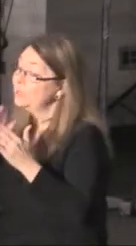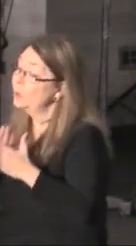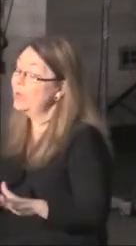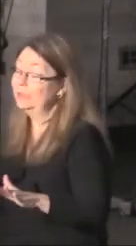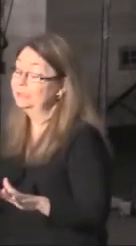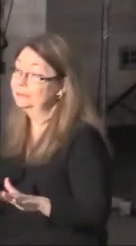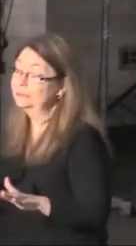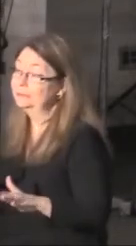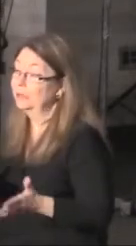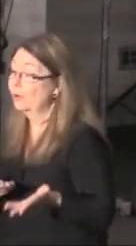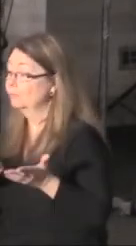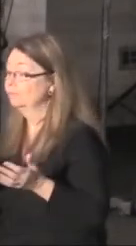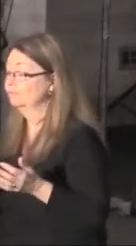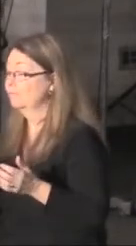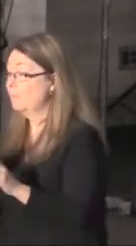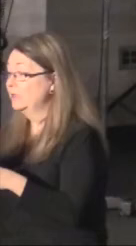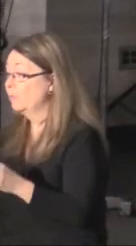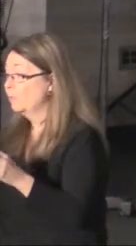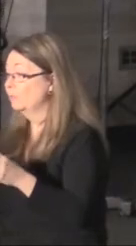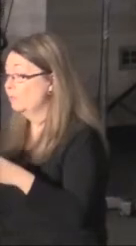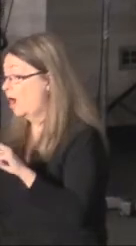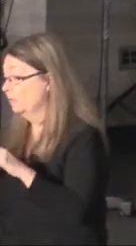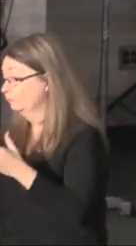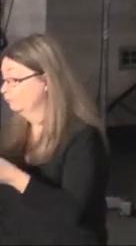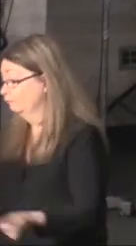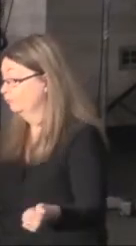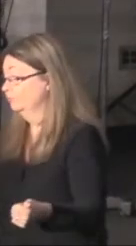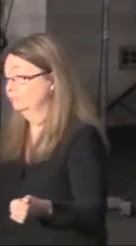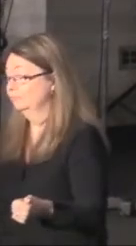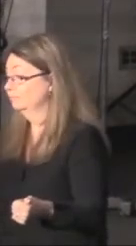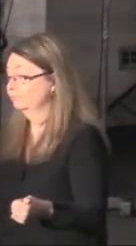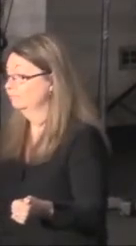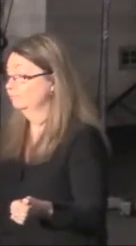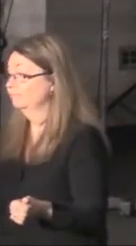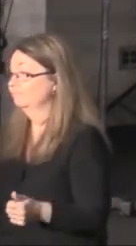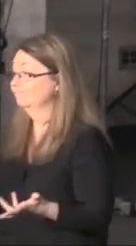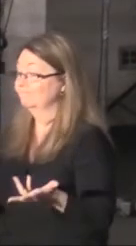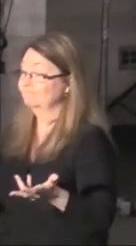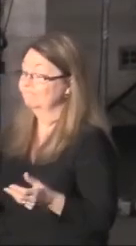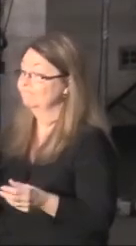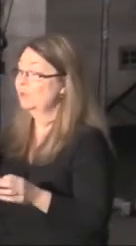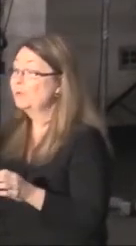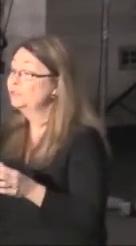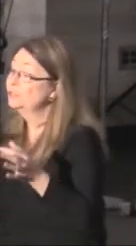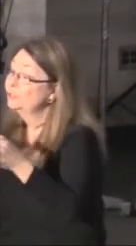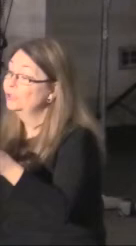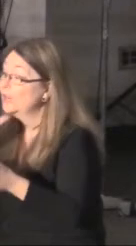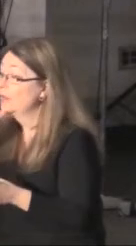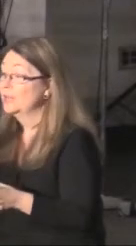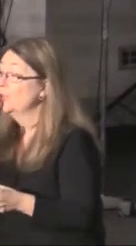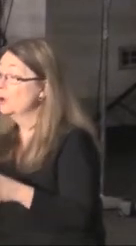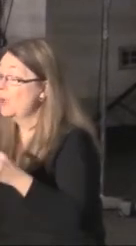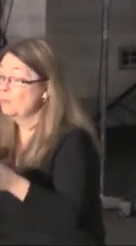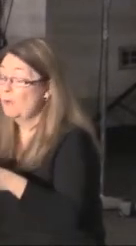silence will eventually carry the problems away. Some might have thought that Paul remained silent and, you know, just preach unity and don't talk about problems